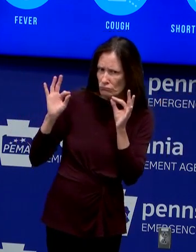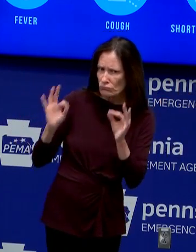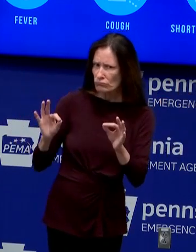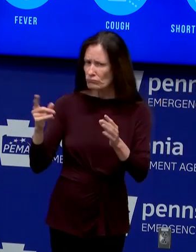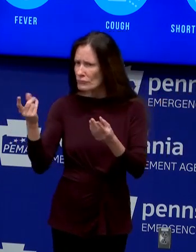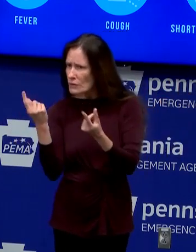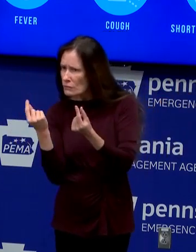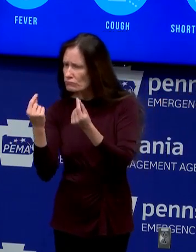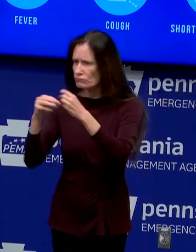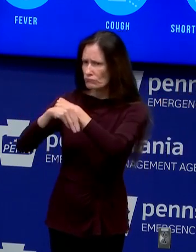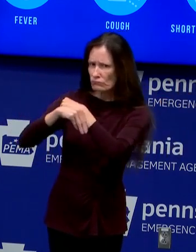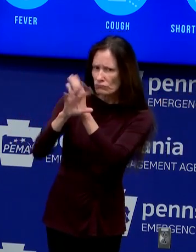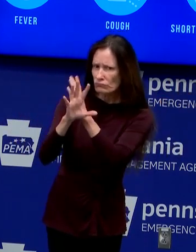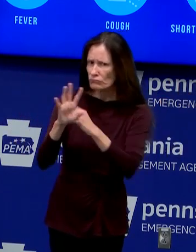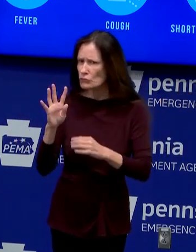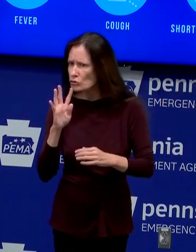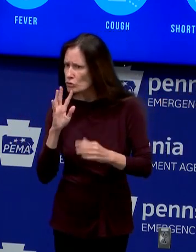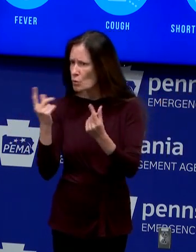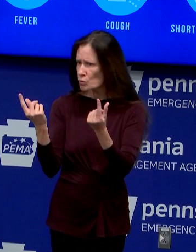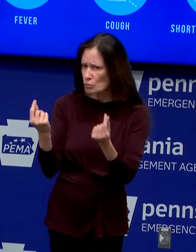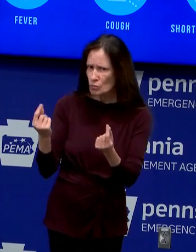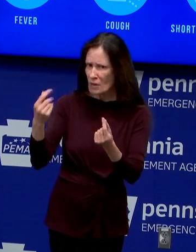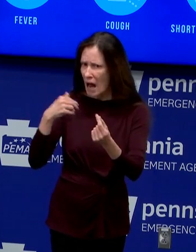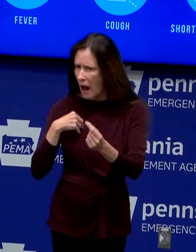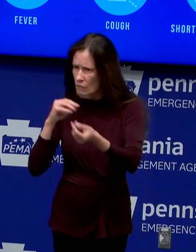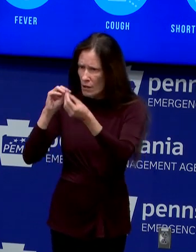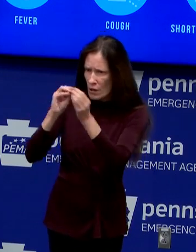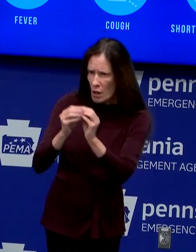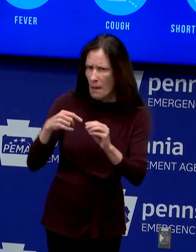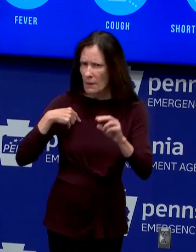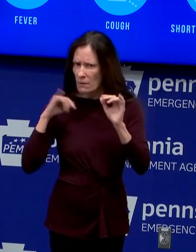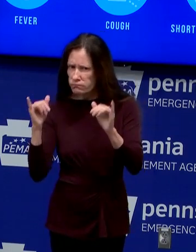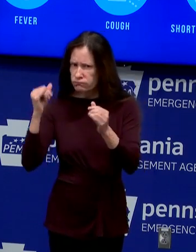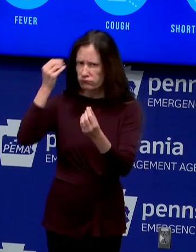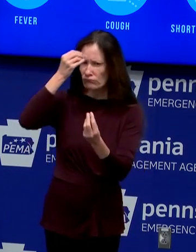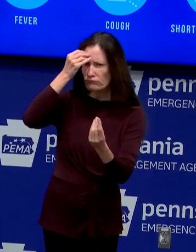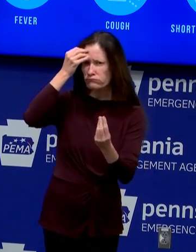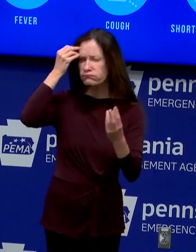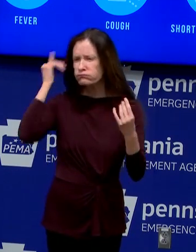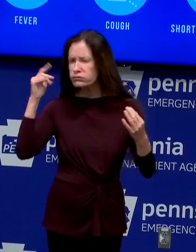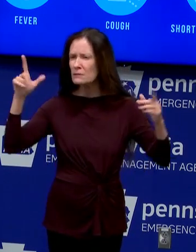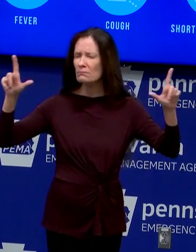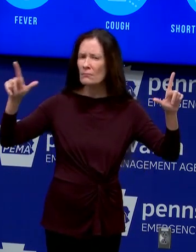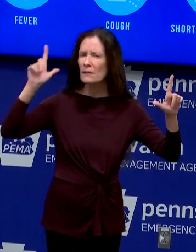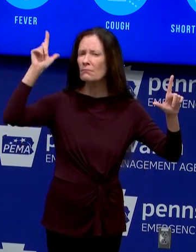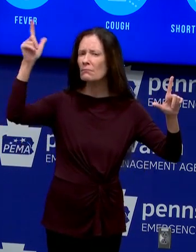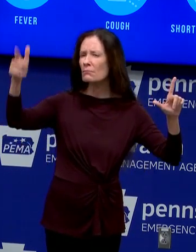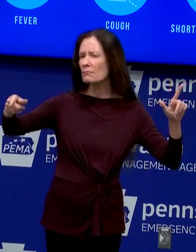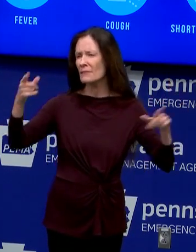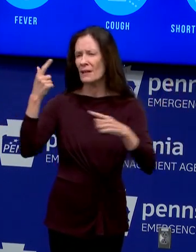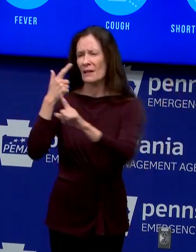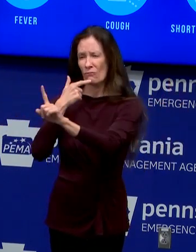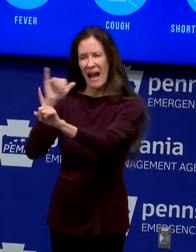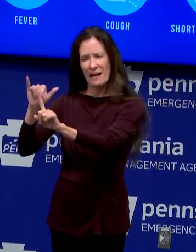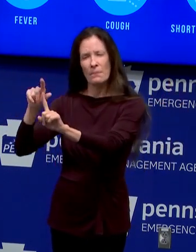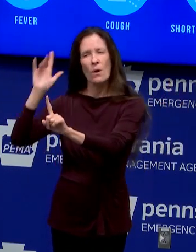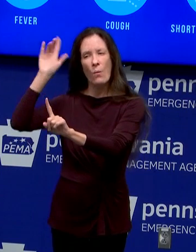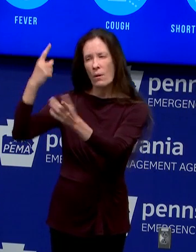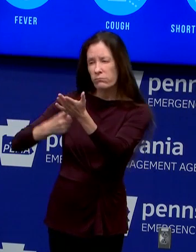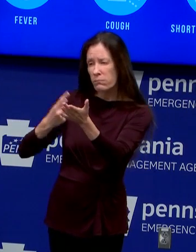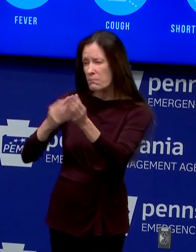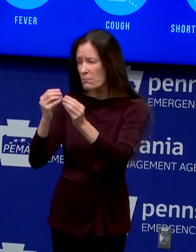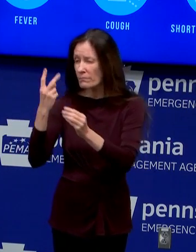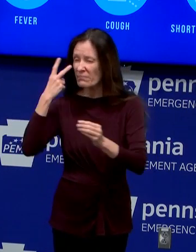other considerations that we would use for the southeast to go from red to yellow. Those conversations will be continuing this week. From the